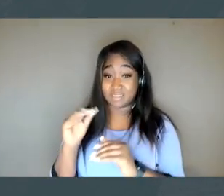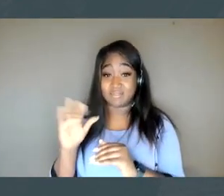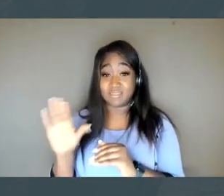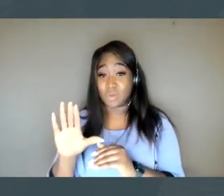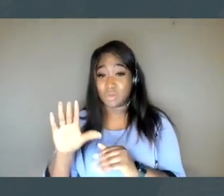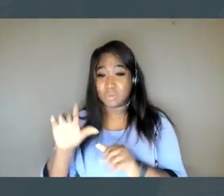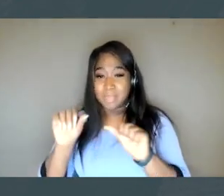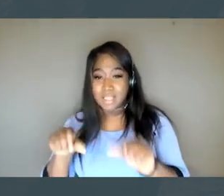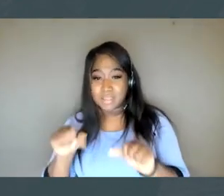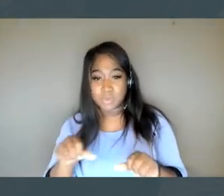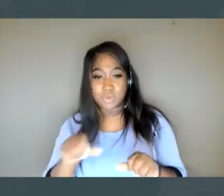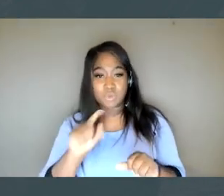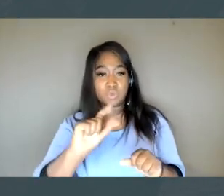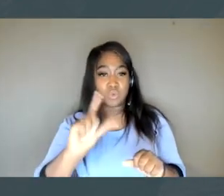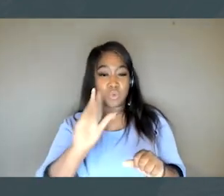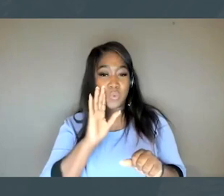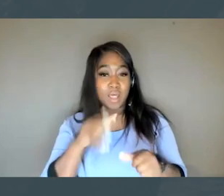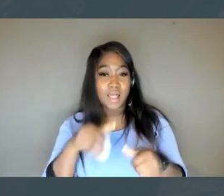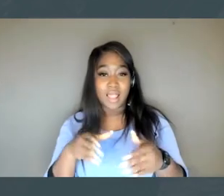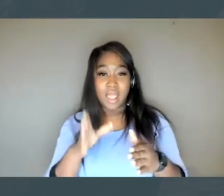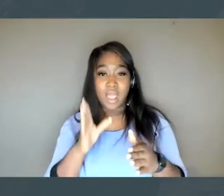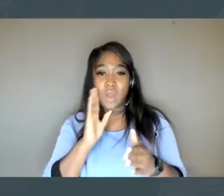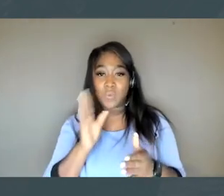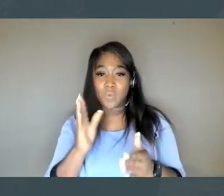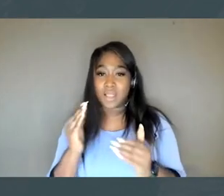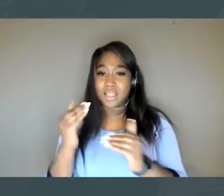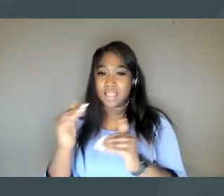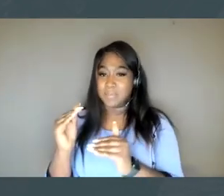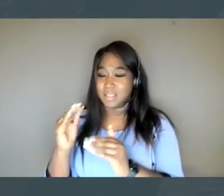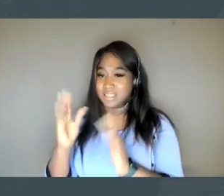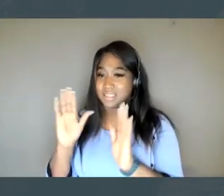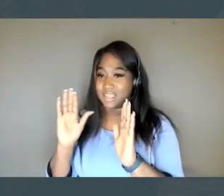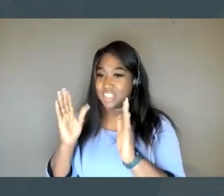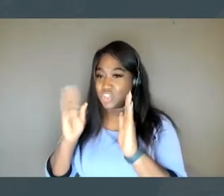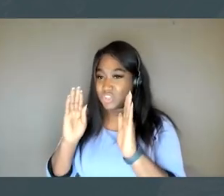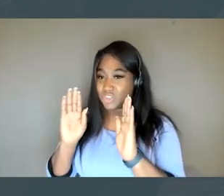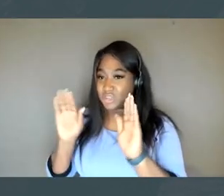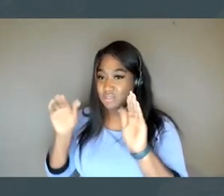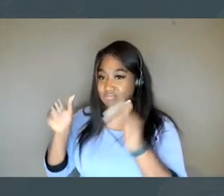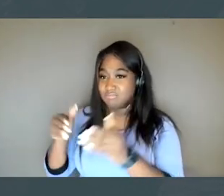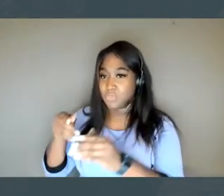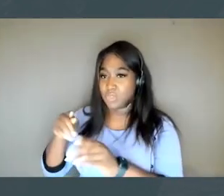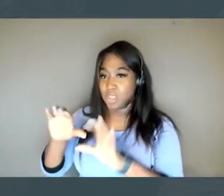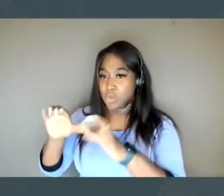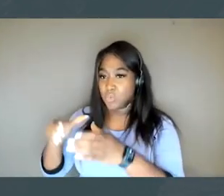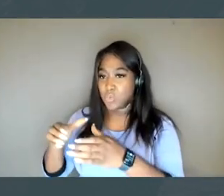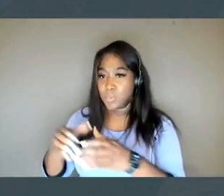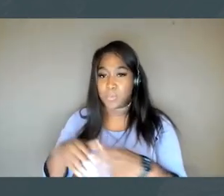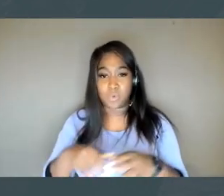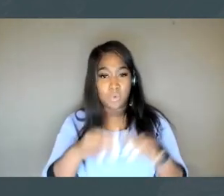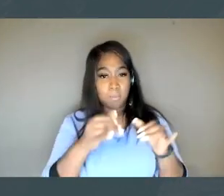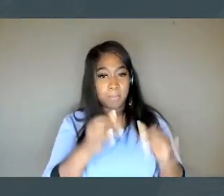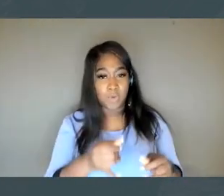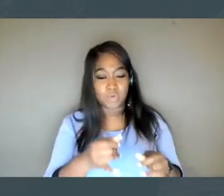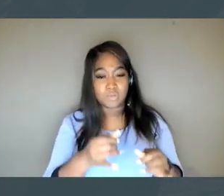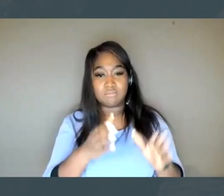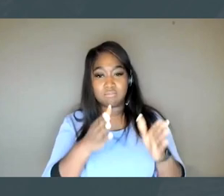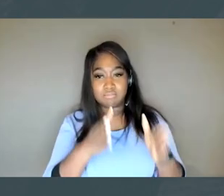the attention paid to that particular group or that particular person in one, how can I